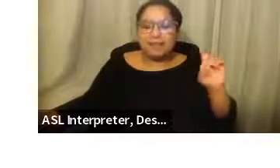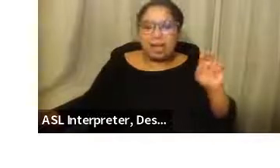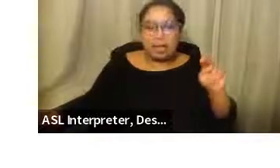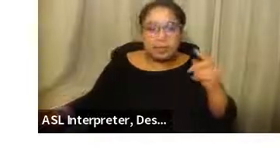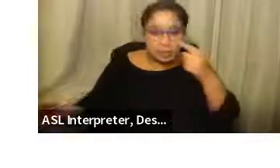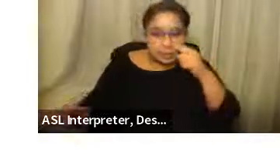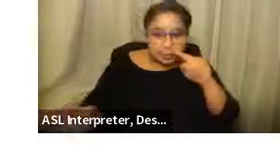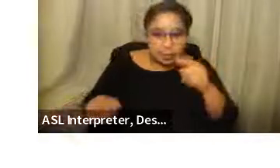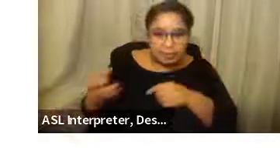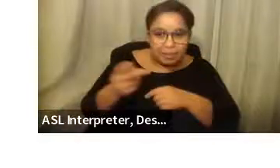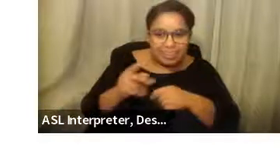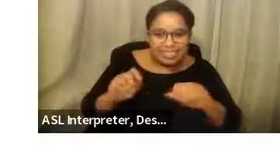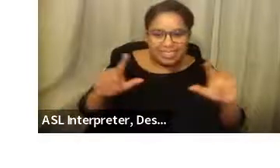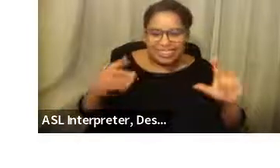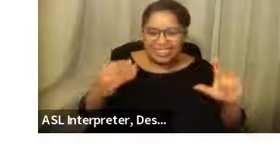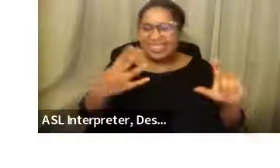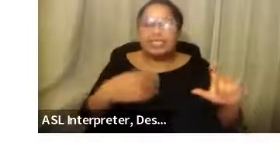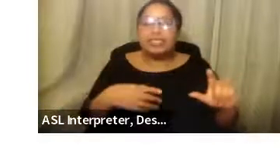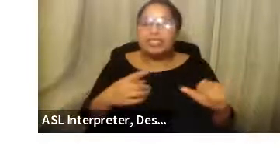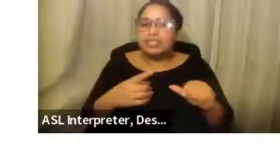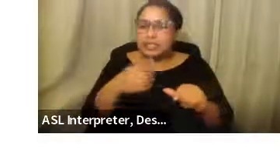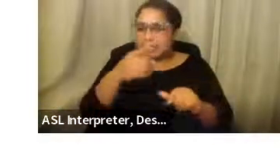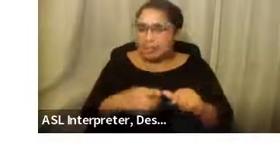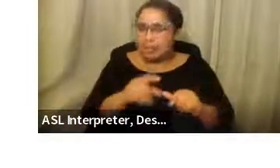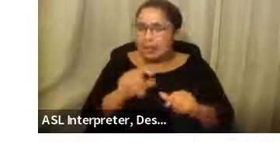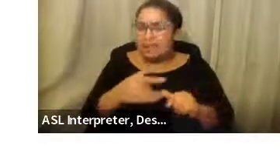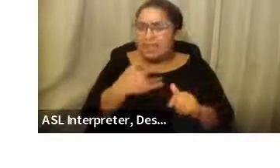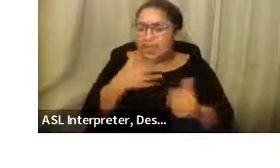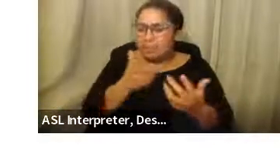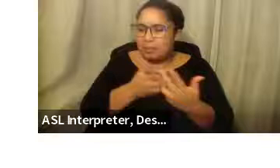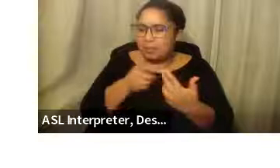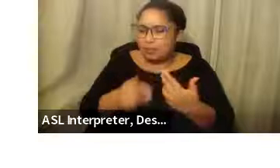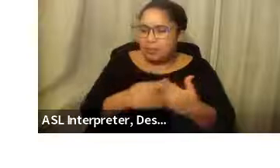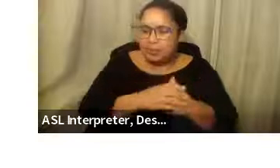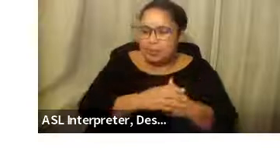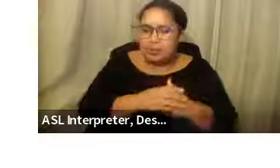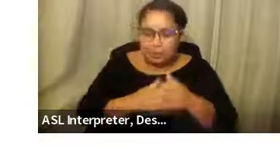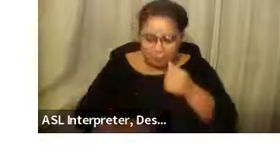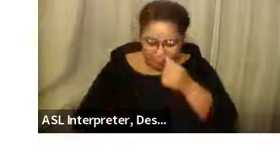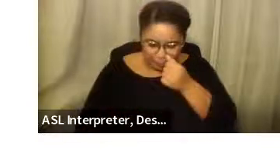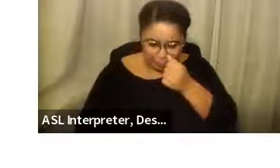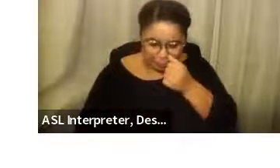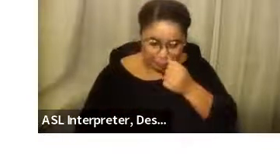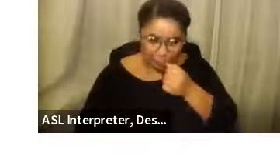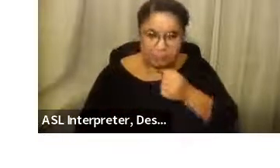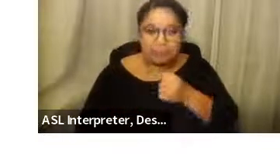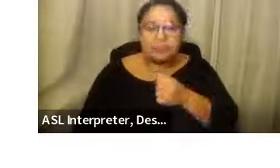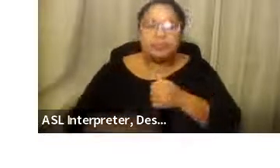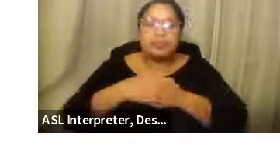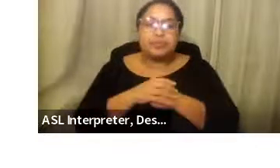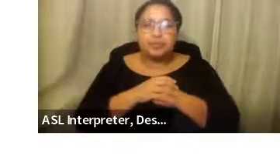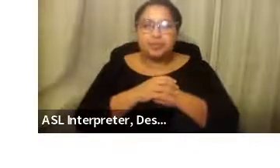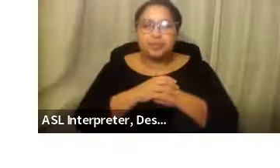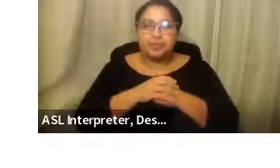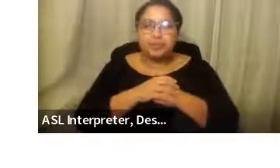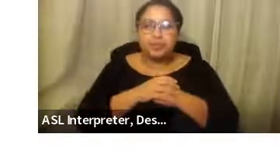questions are for you, and I'll just kind of walk them through a little bit. And our first question is,